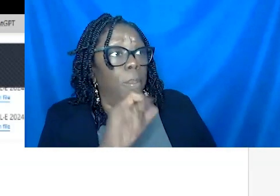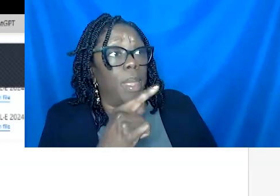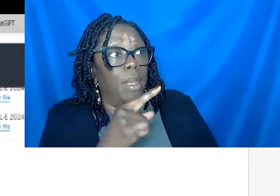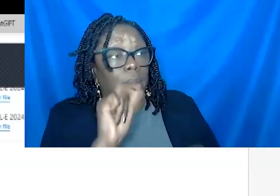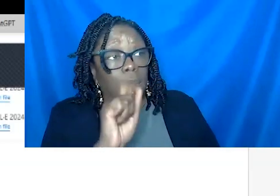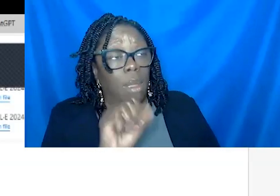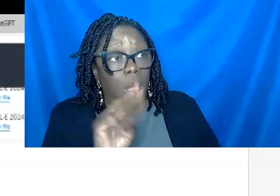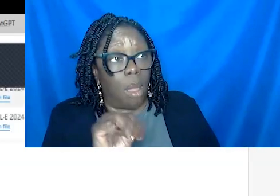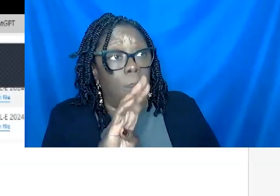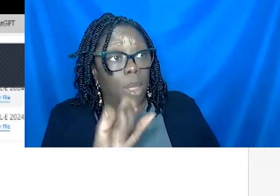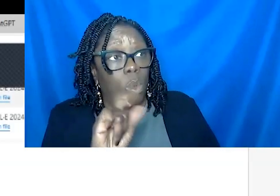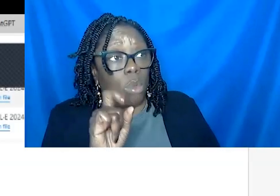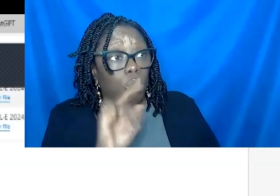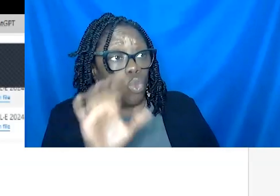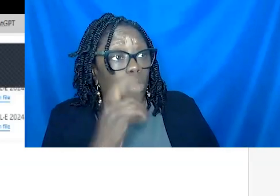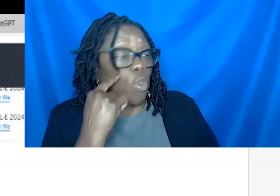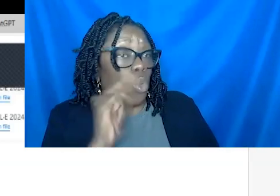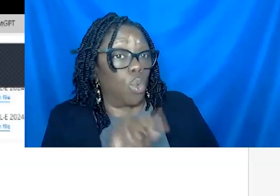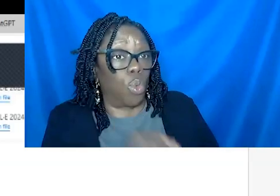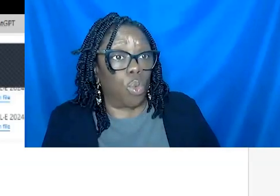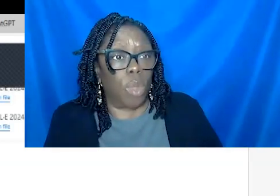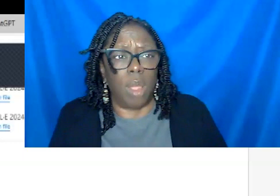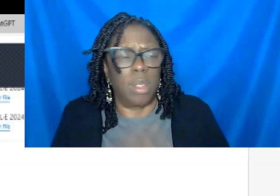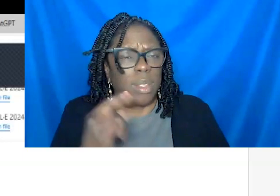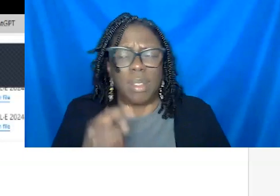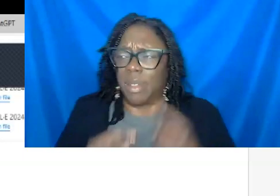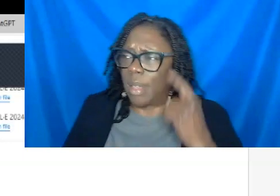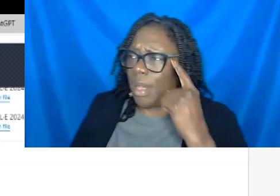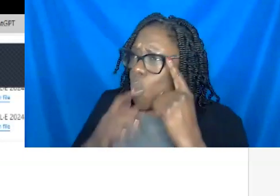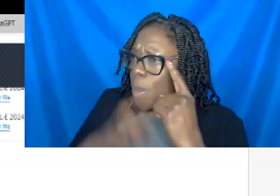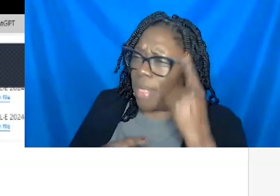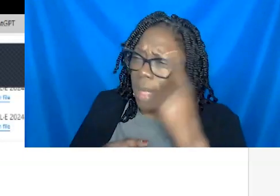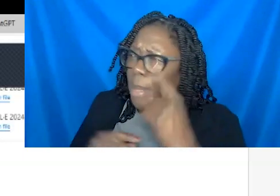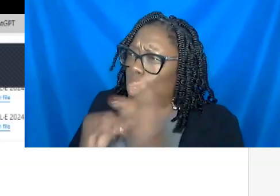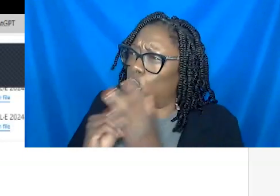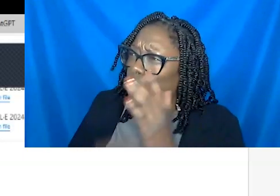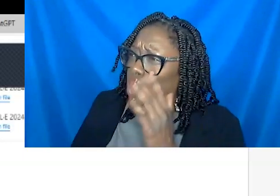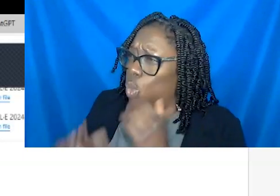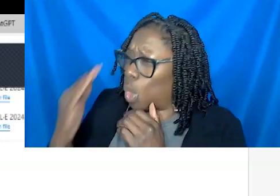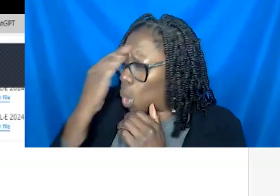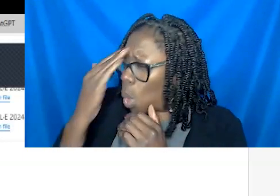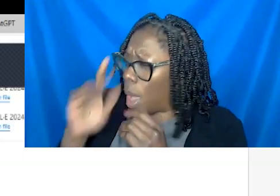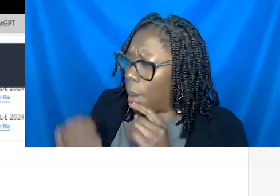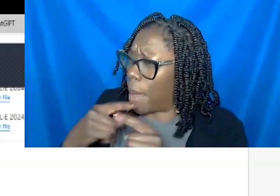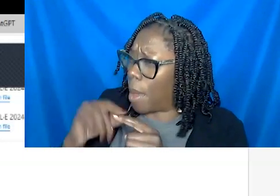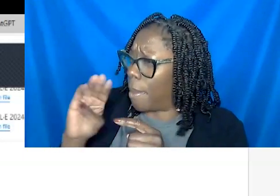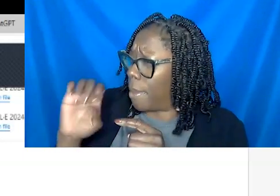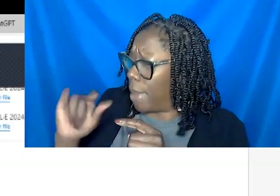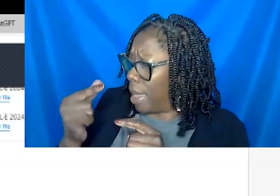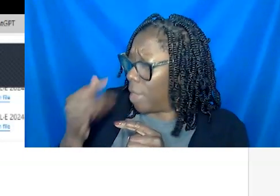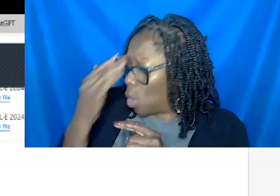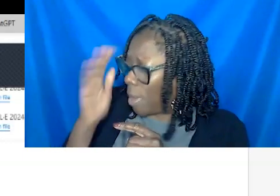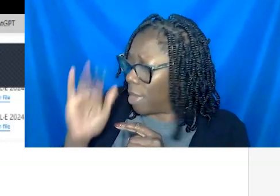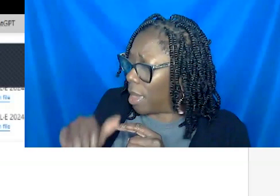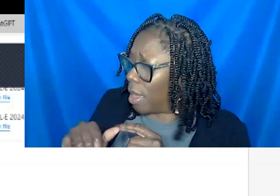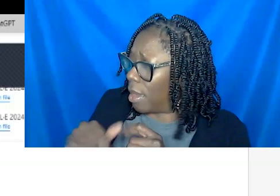free. I was just thinking about students, and do students typically know about things? Oh, yeah. That I usually Oh, yeah. come